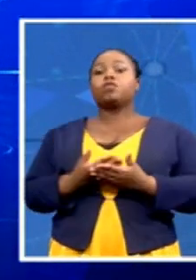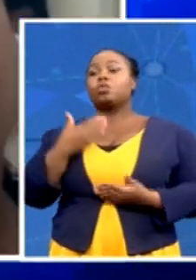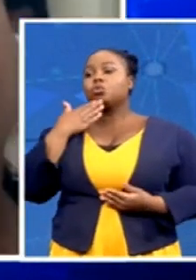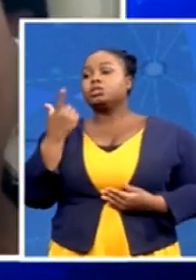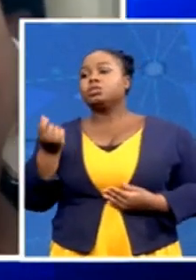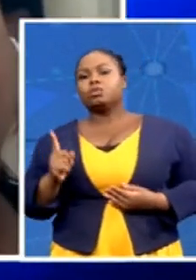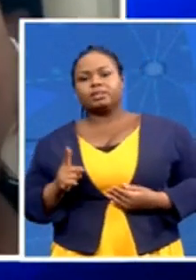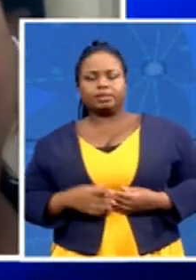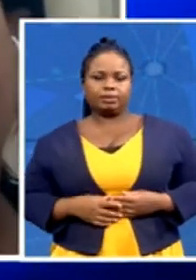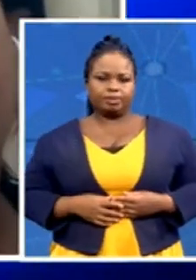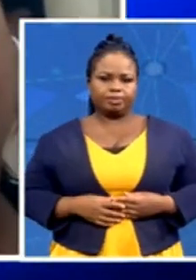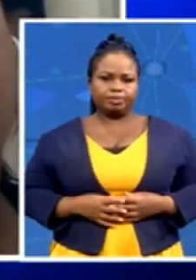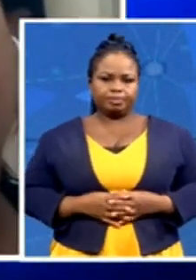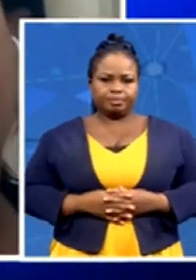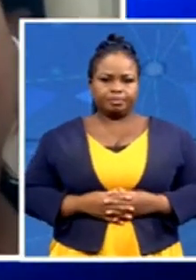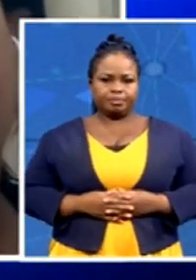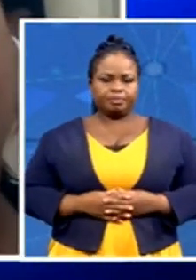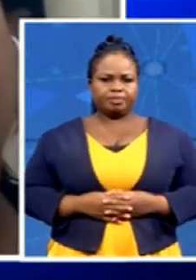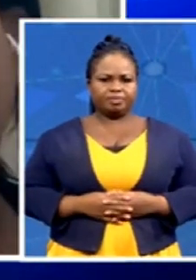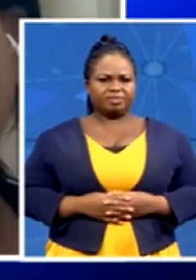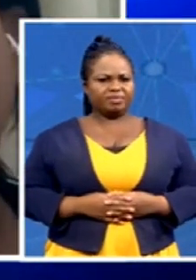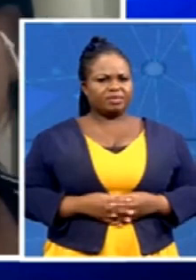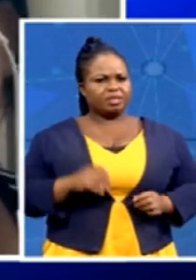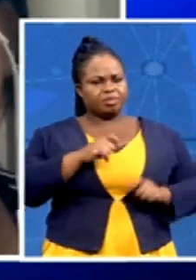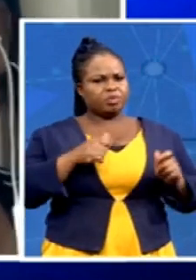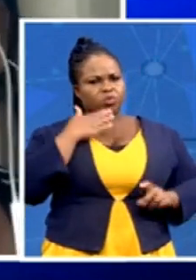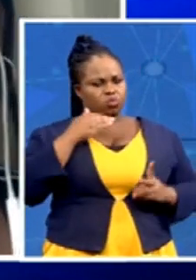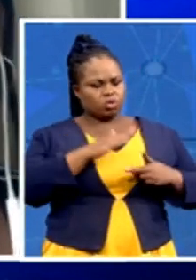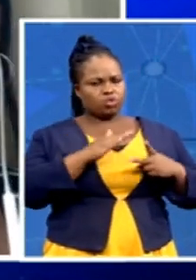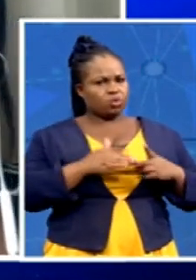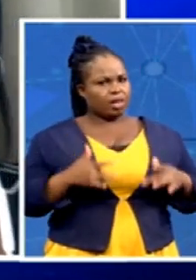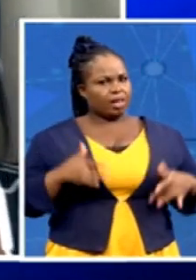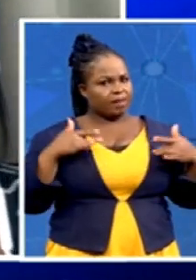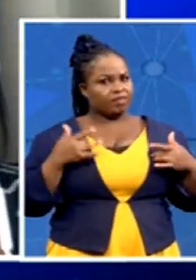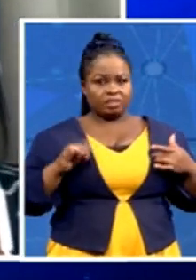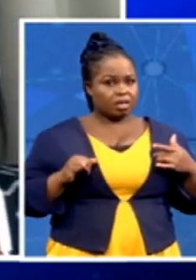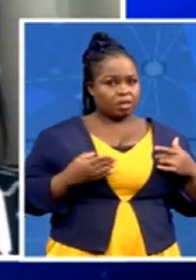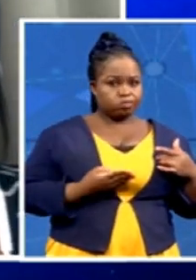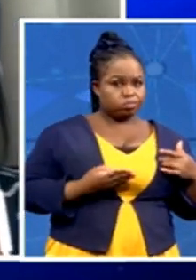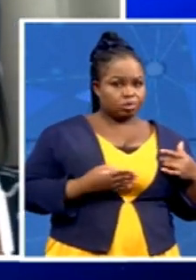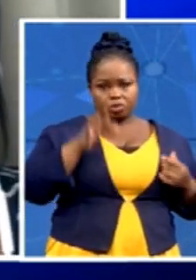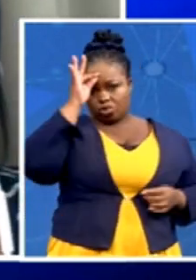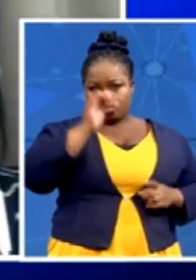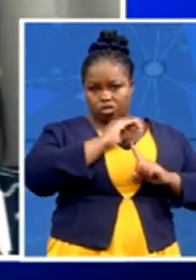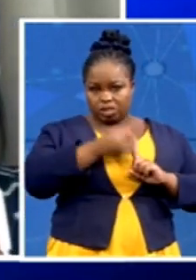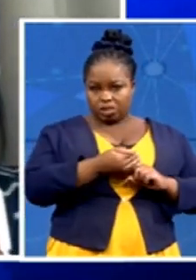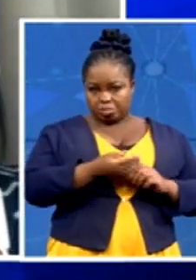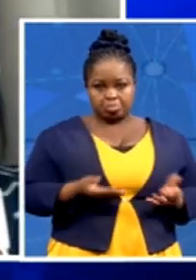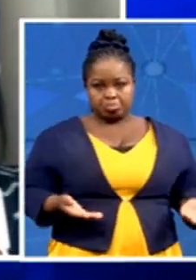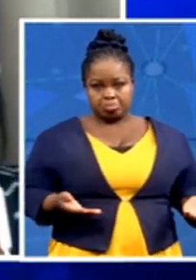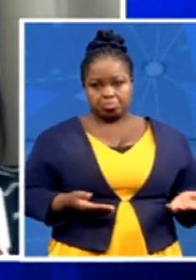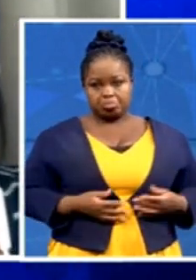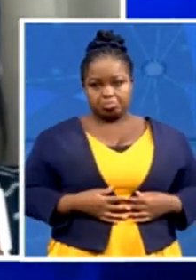And those who were tortured who are still alive, where are they? Are they under police protection for their own safety?